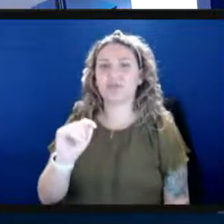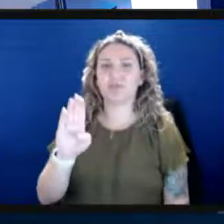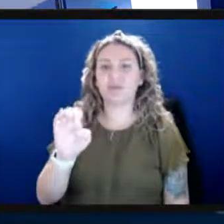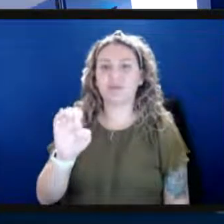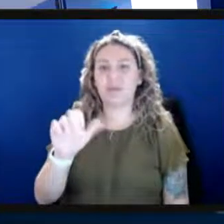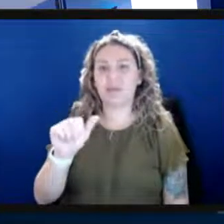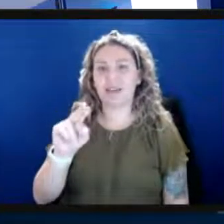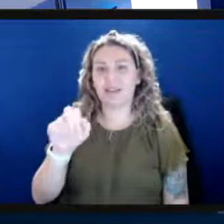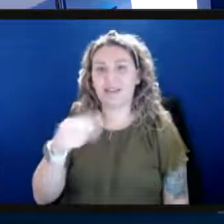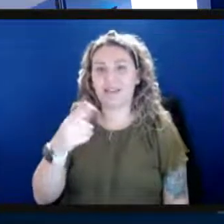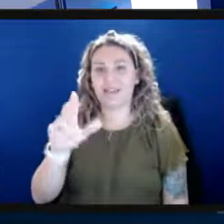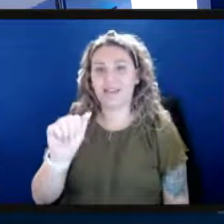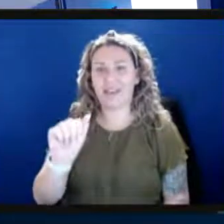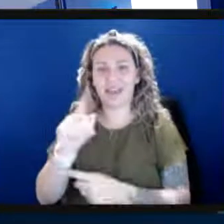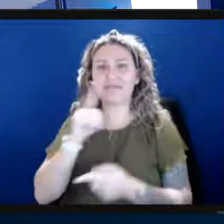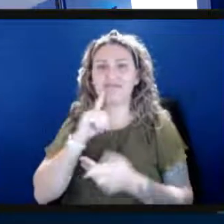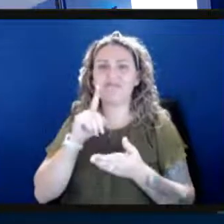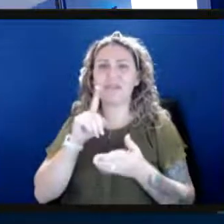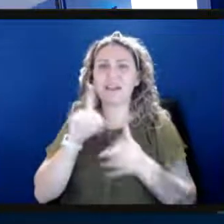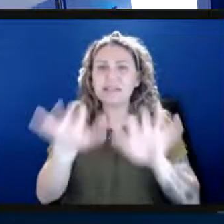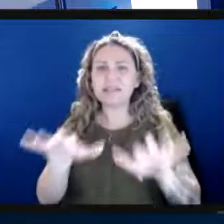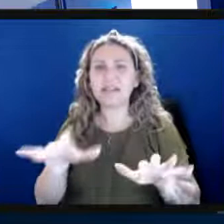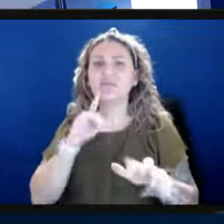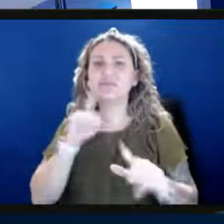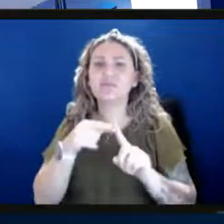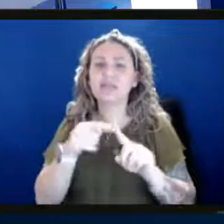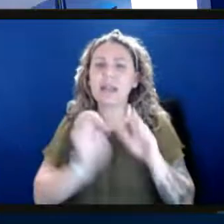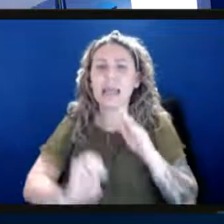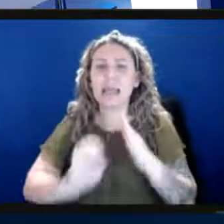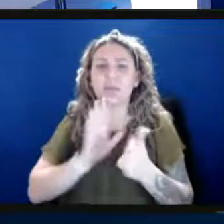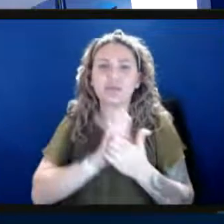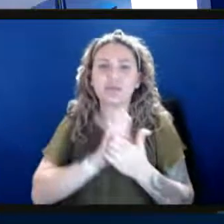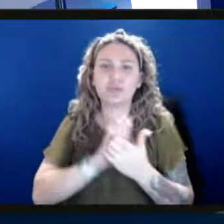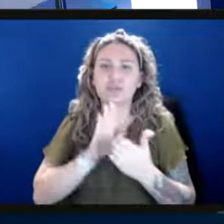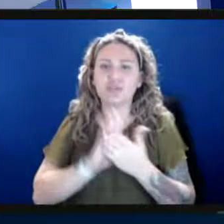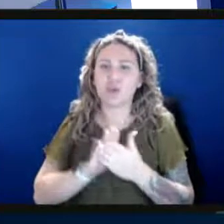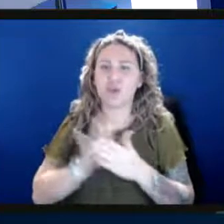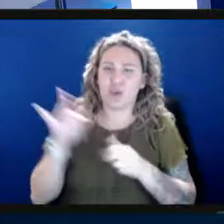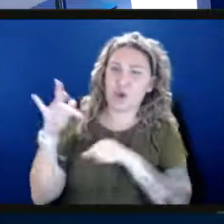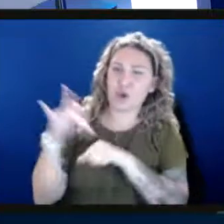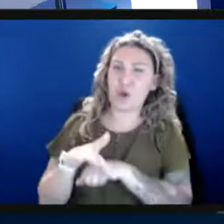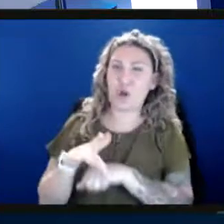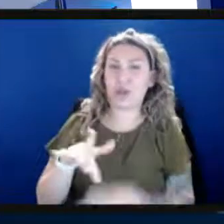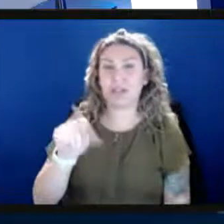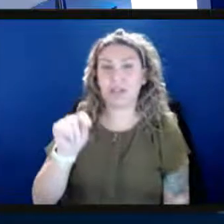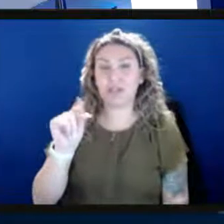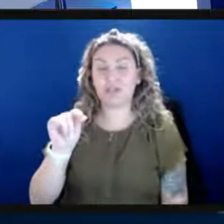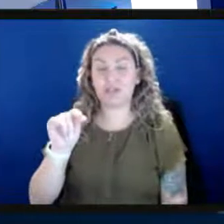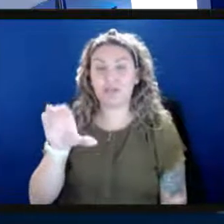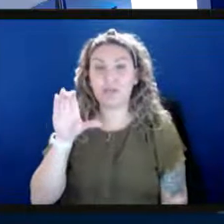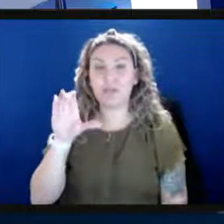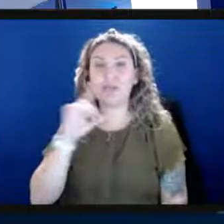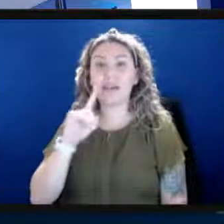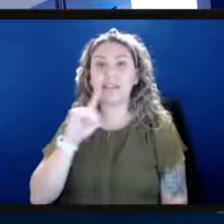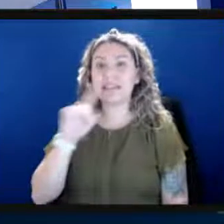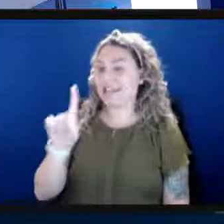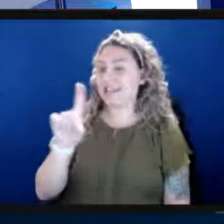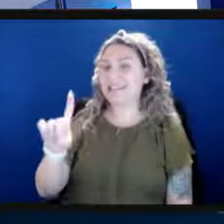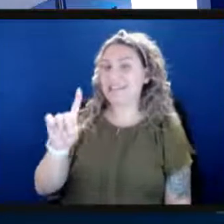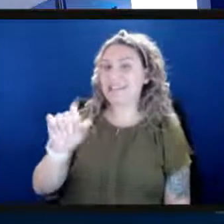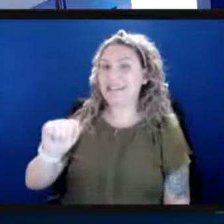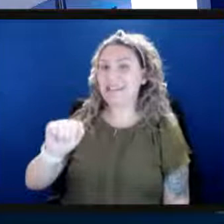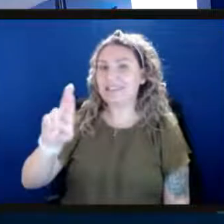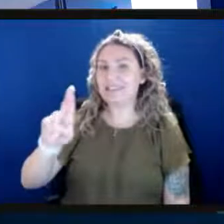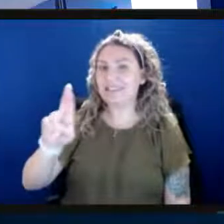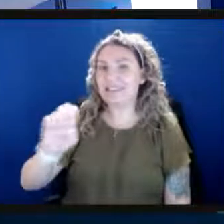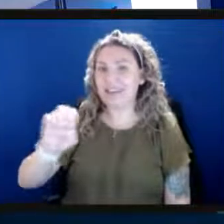writes, when I was in elementary school in the early 2000s, I remember the DARE officer would sometimes come along to our school.